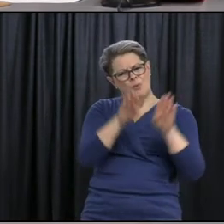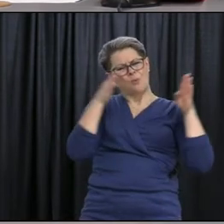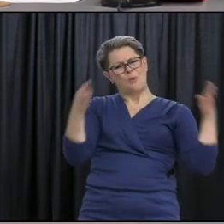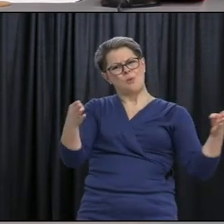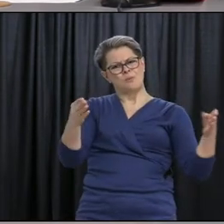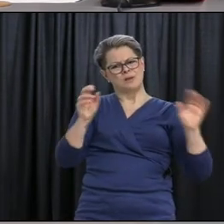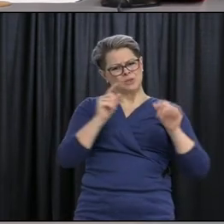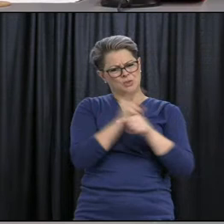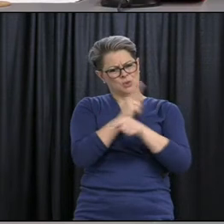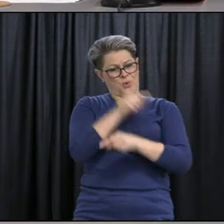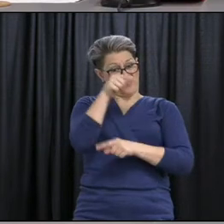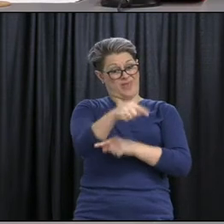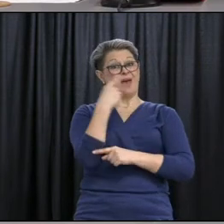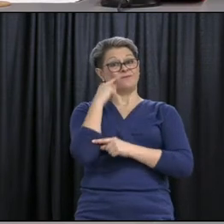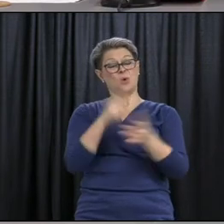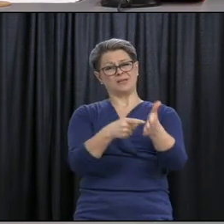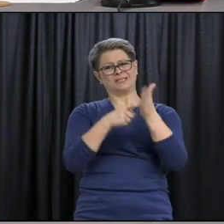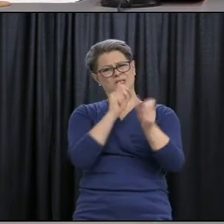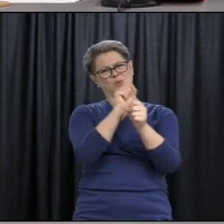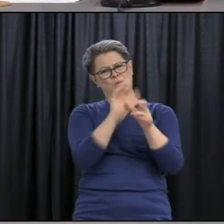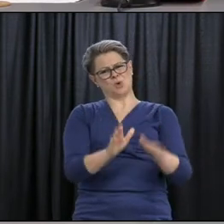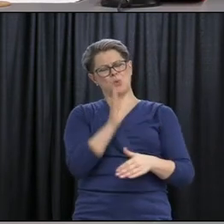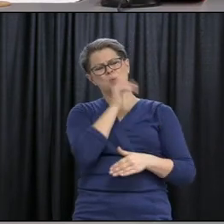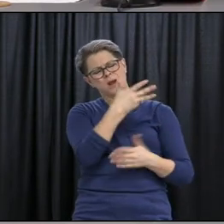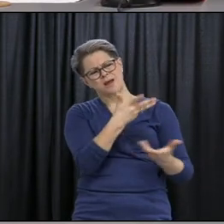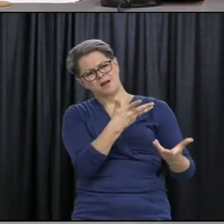for essential workers?